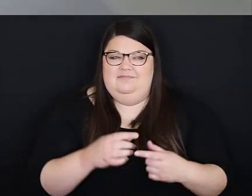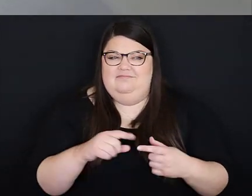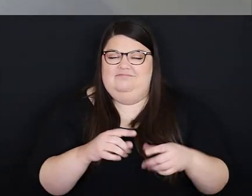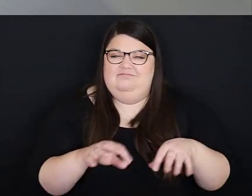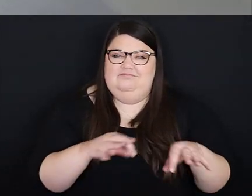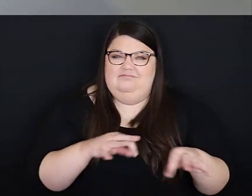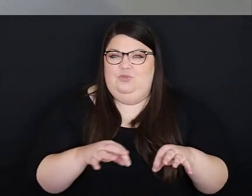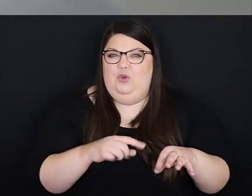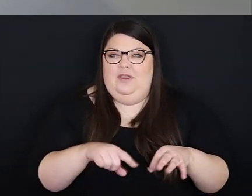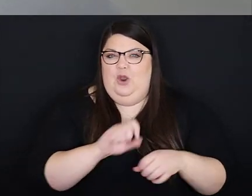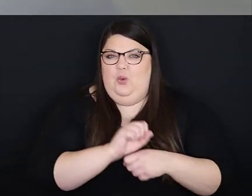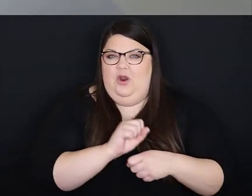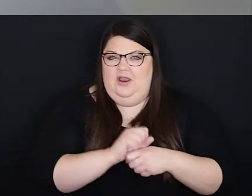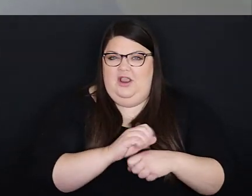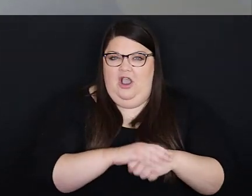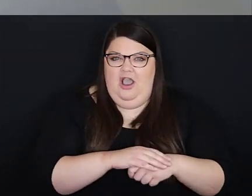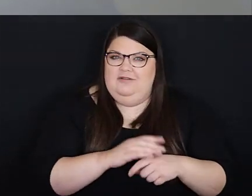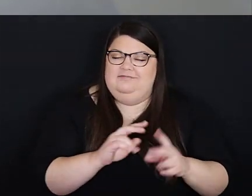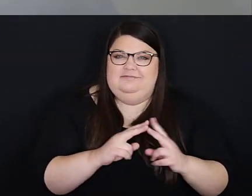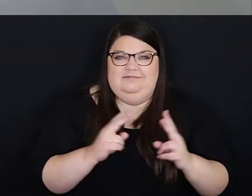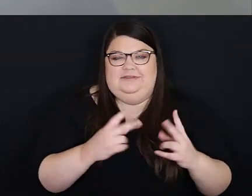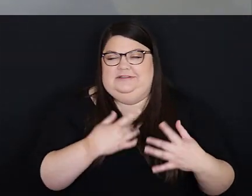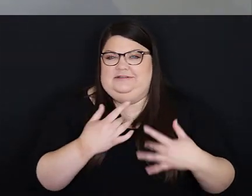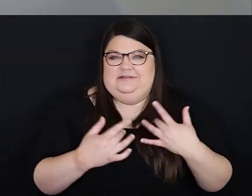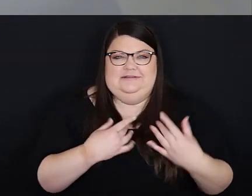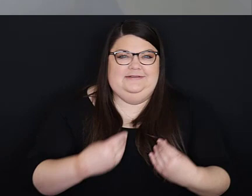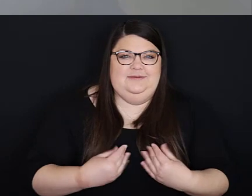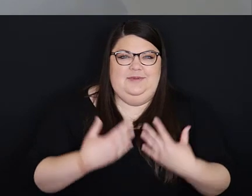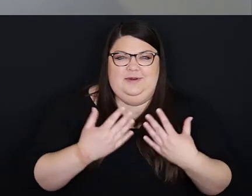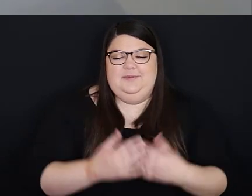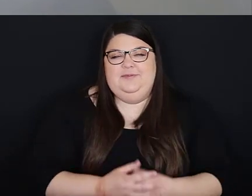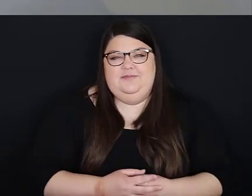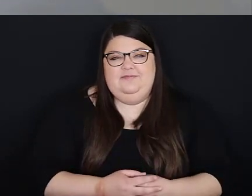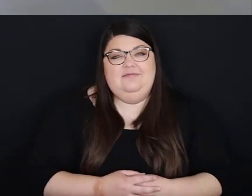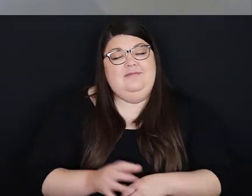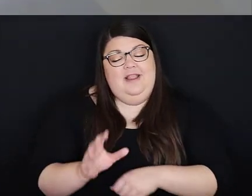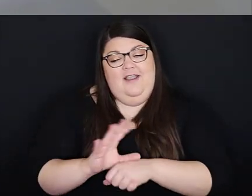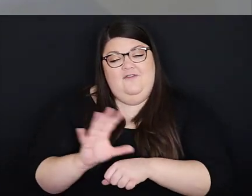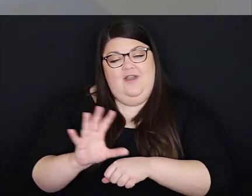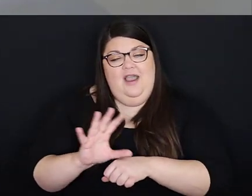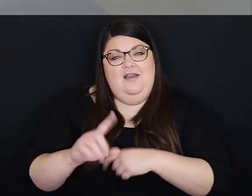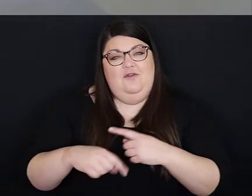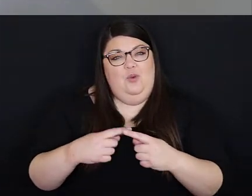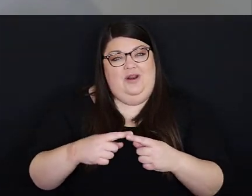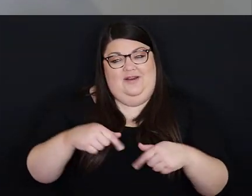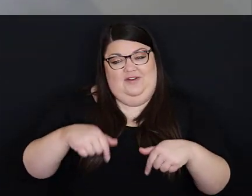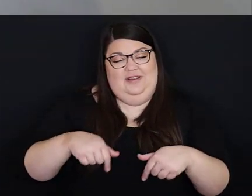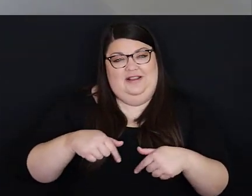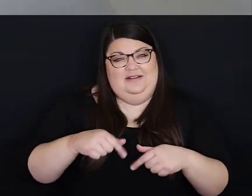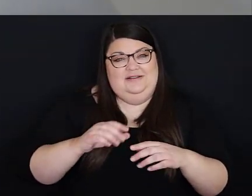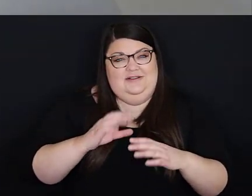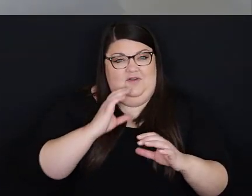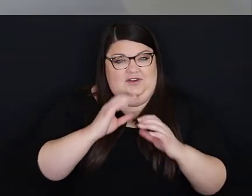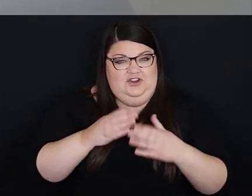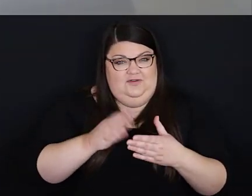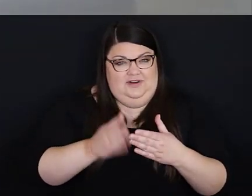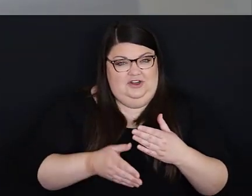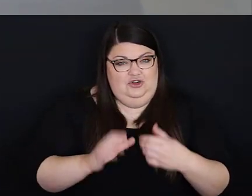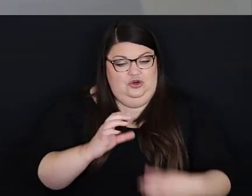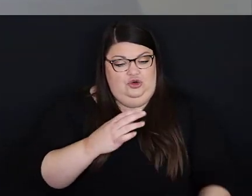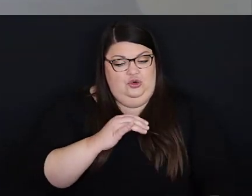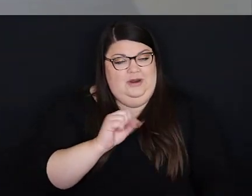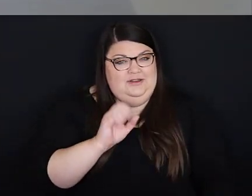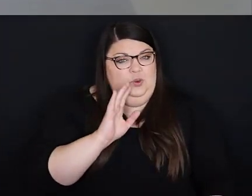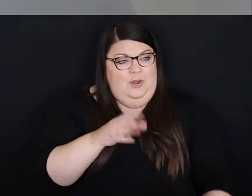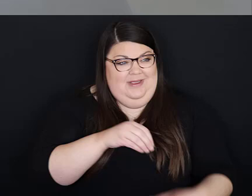on, and it's all very exciting and quite inspiring. At 5 o'clock or whenever this conversation is done, Chris will be in